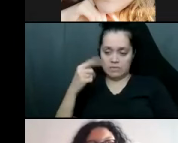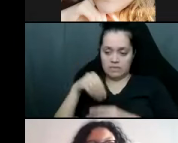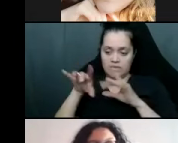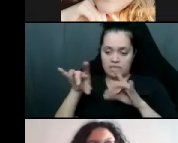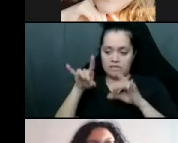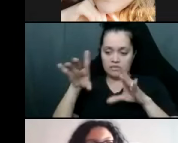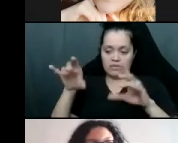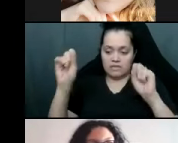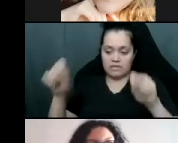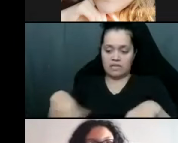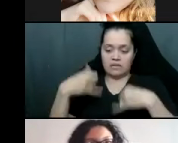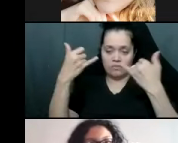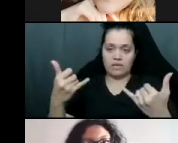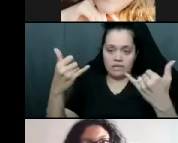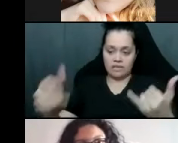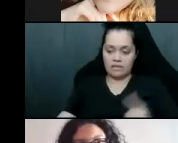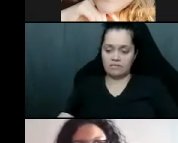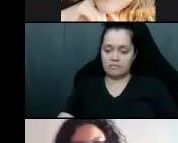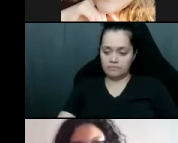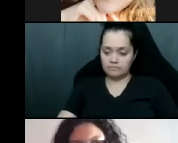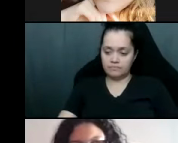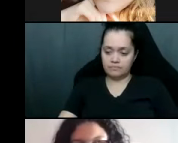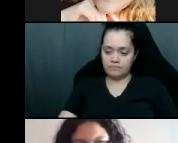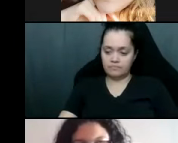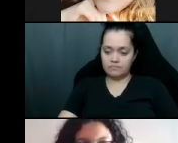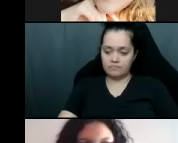Australia right now, real time.